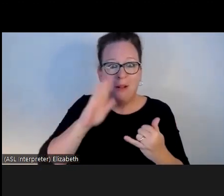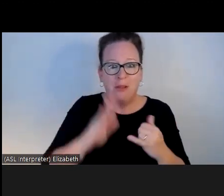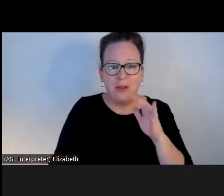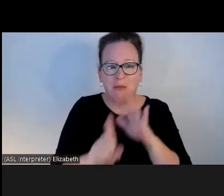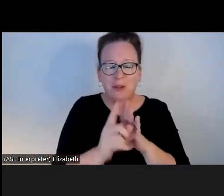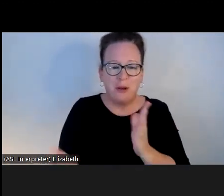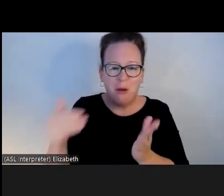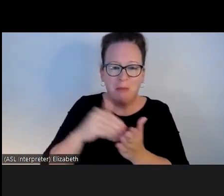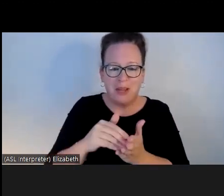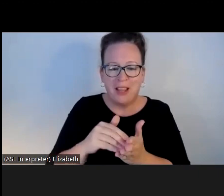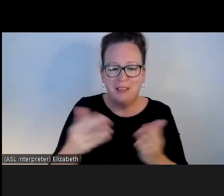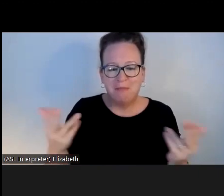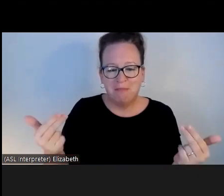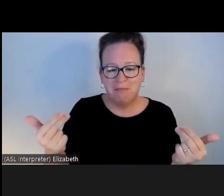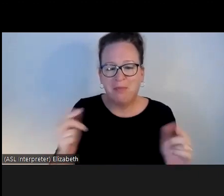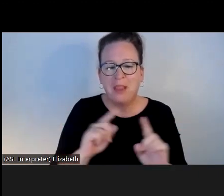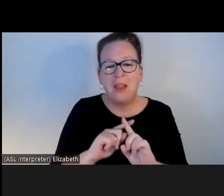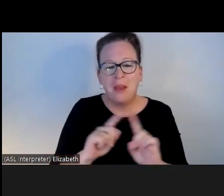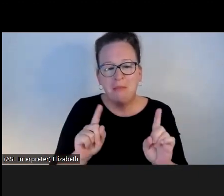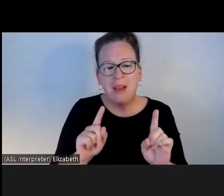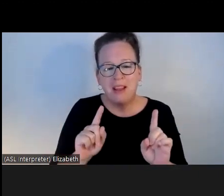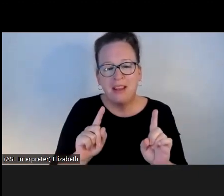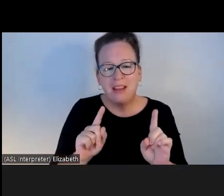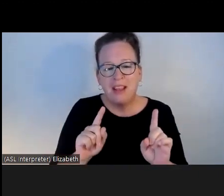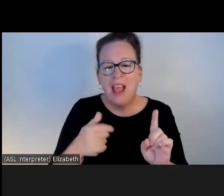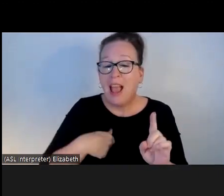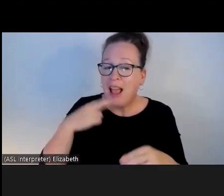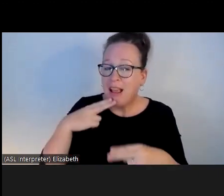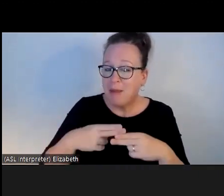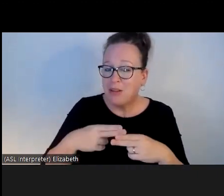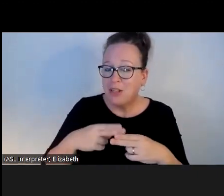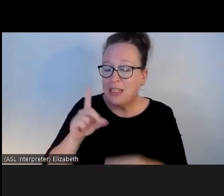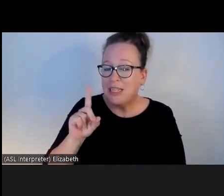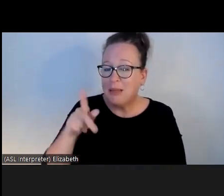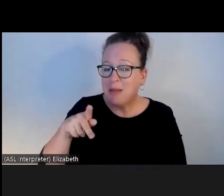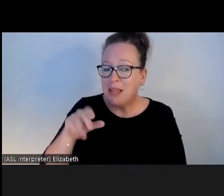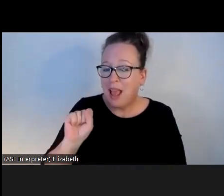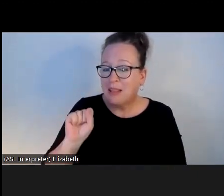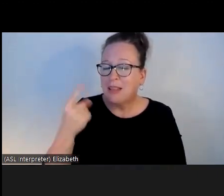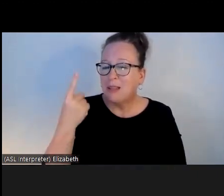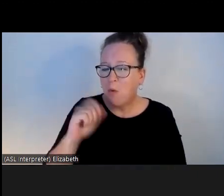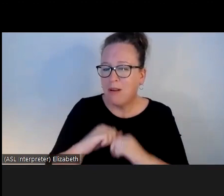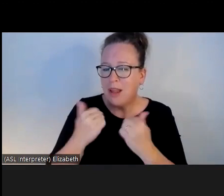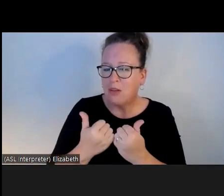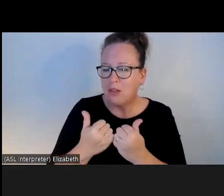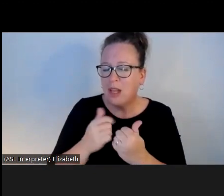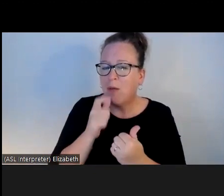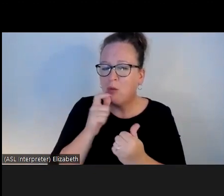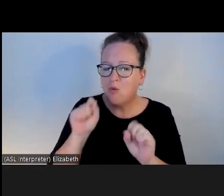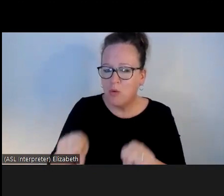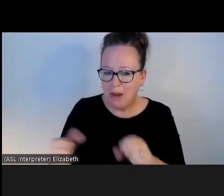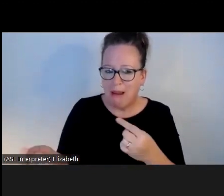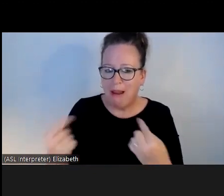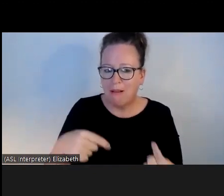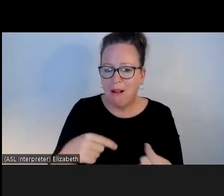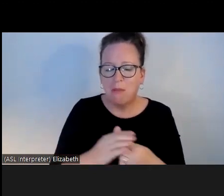meetings. But I had mentioned DEP as one agency, an example who could come. I mean,